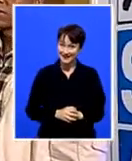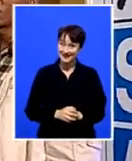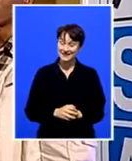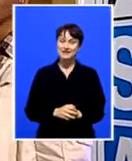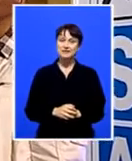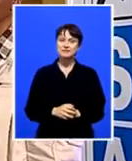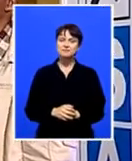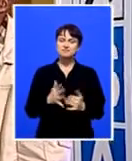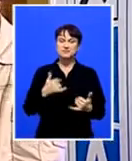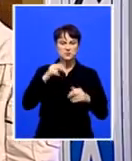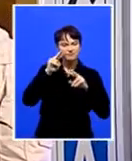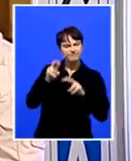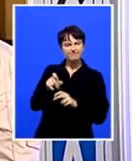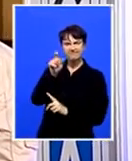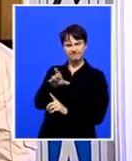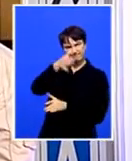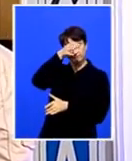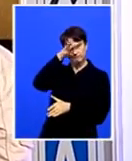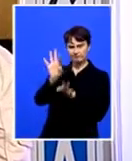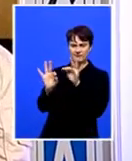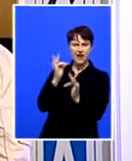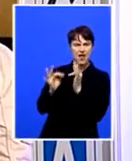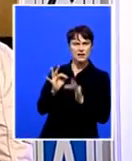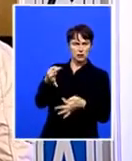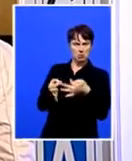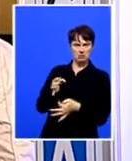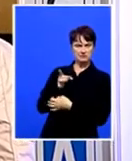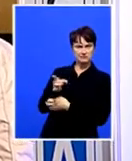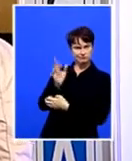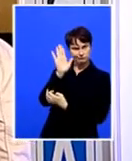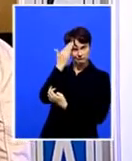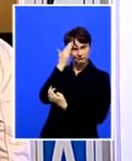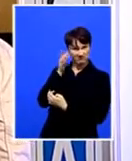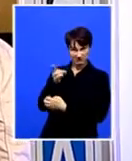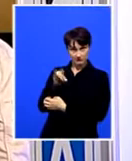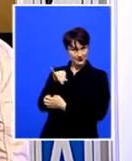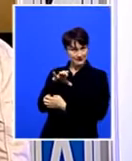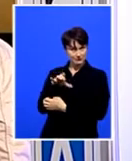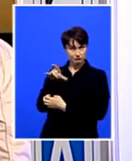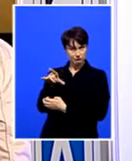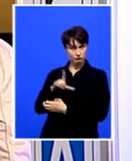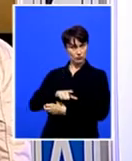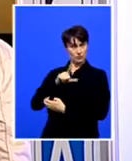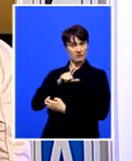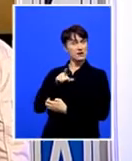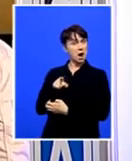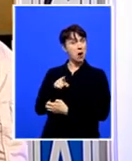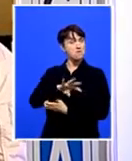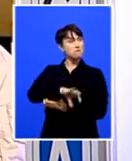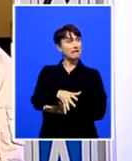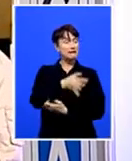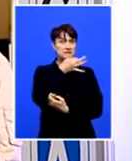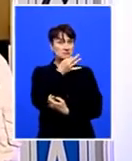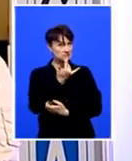of this province. Very, very briefly, Bekim KwaZulu, IEC confident. Are you confident in terms of what you saw in the province?